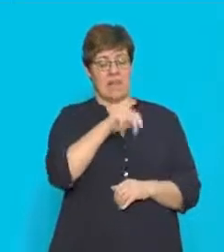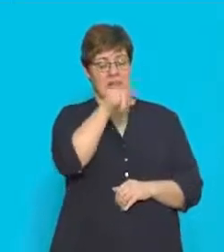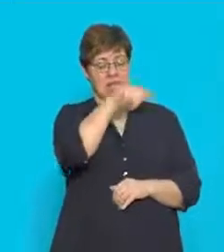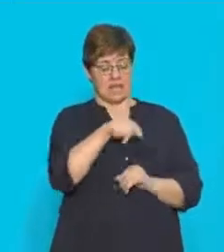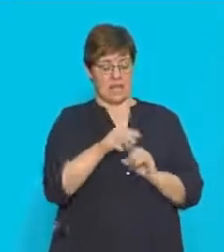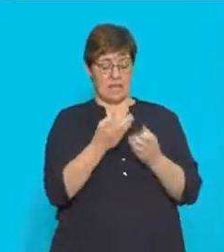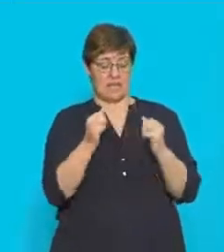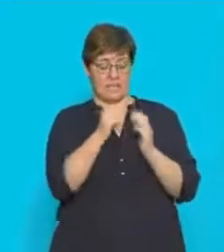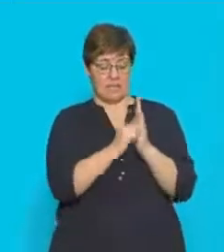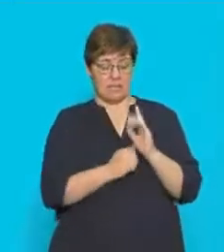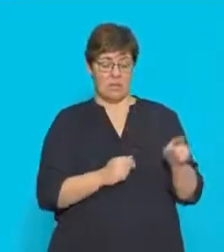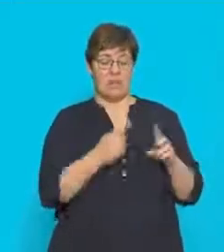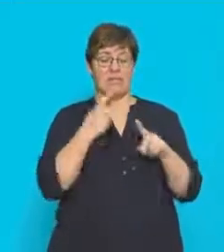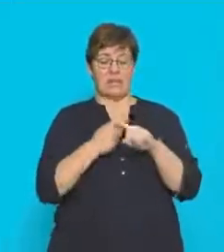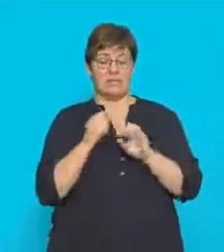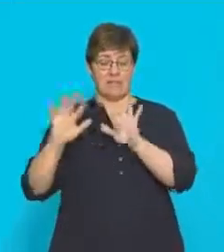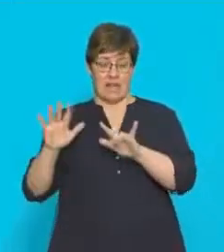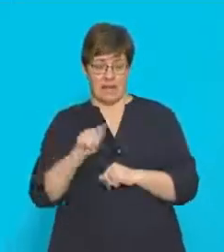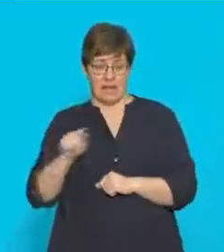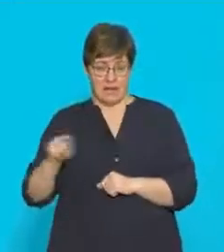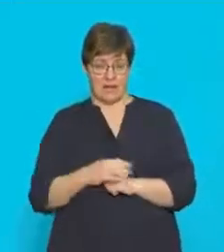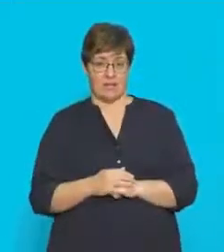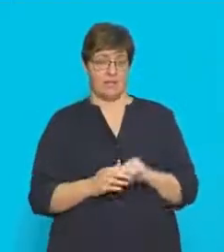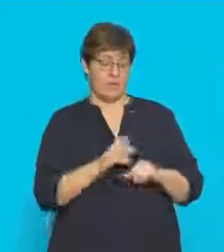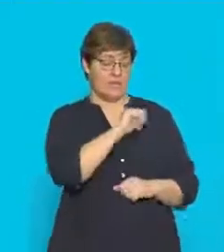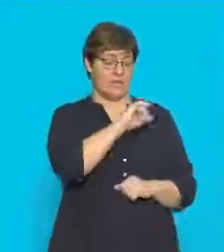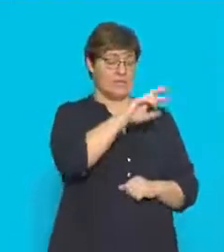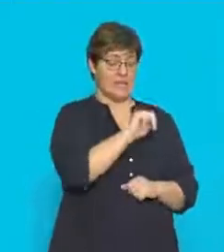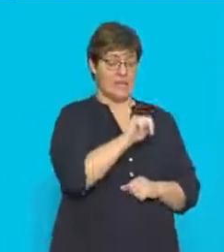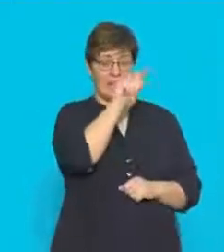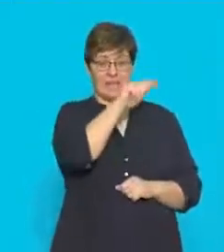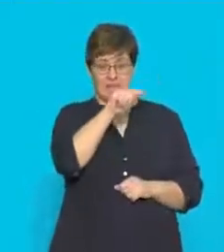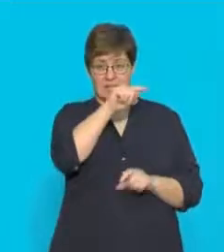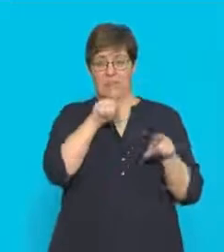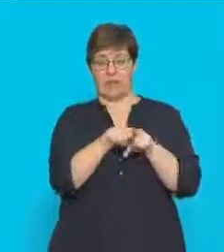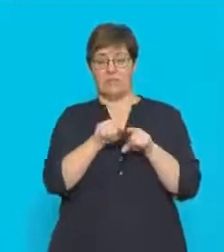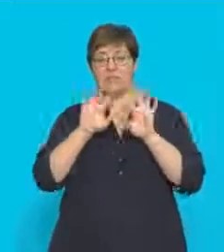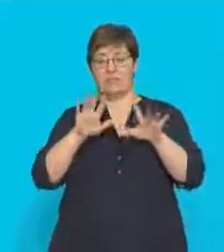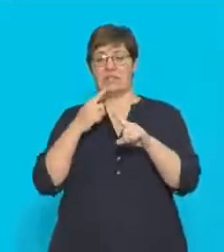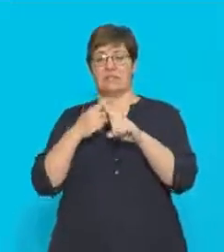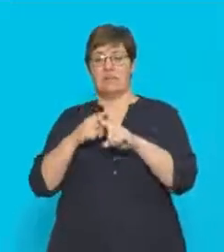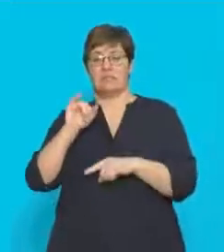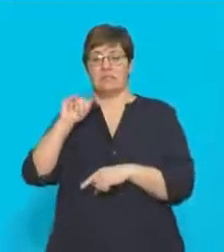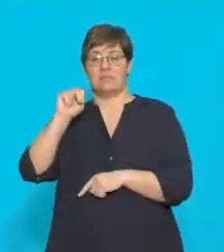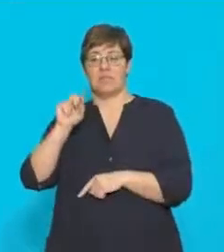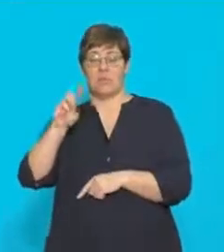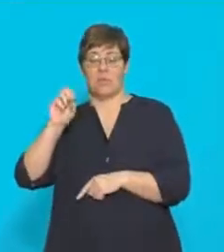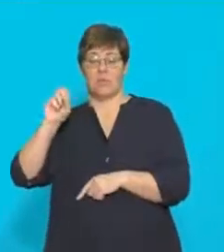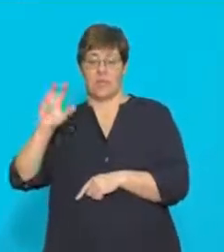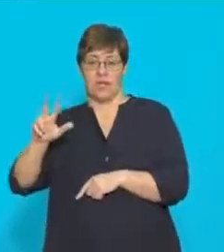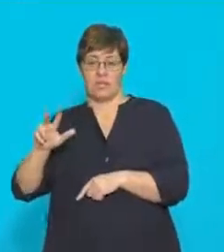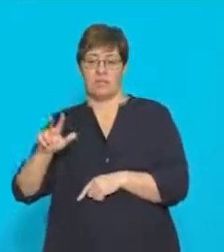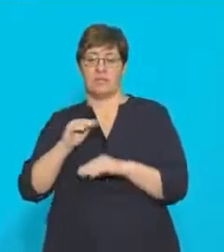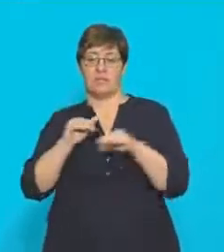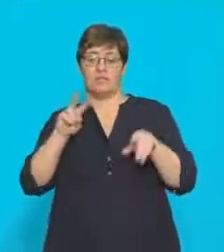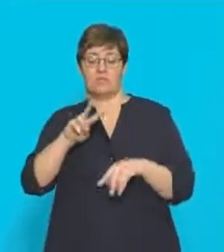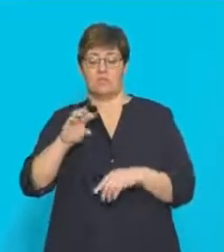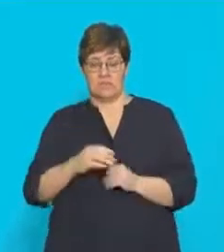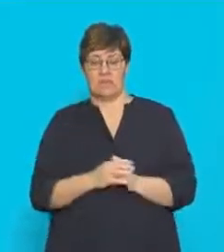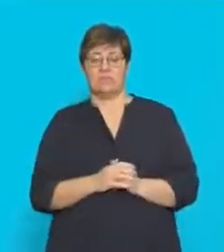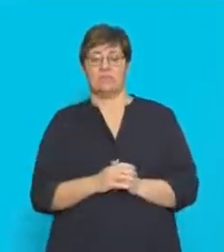of our formula by multiplying throughout by 10. Put that into our calculator like we did earlier. This should be quite simple